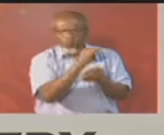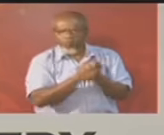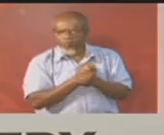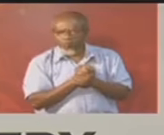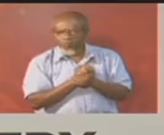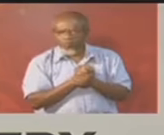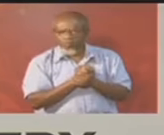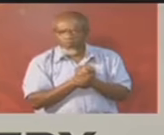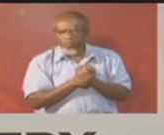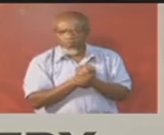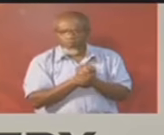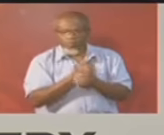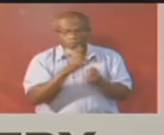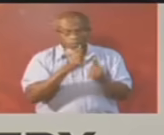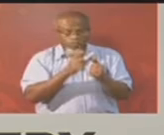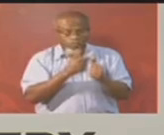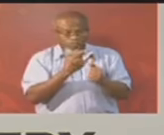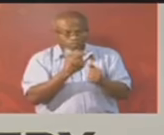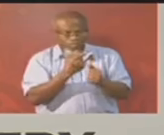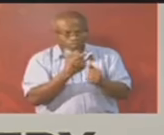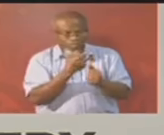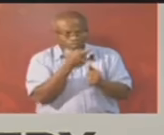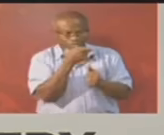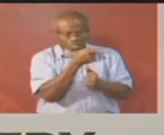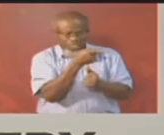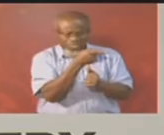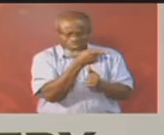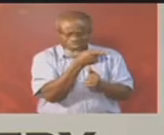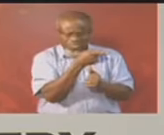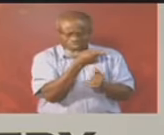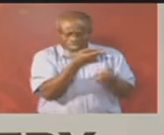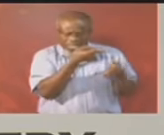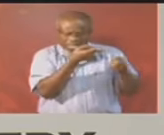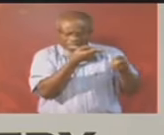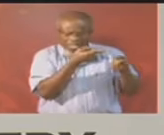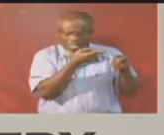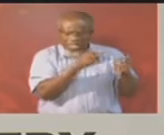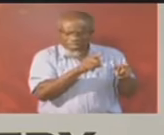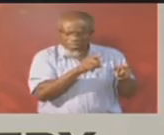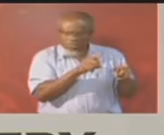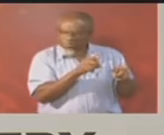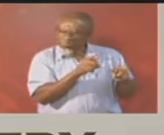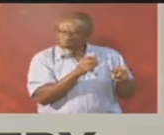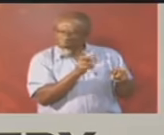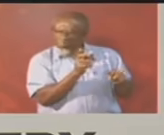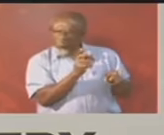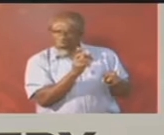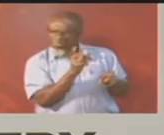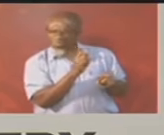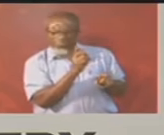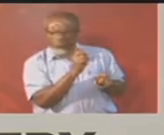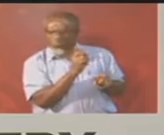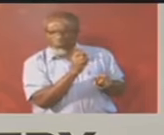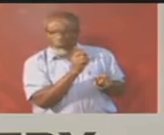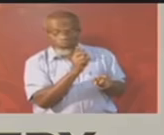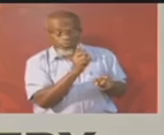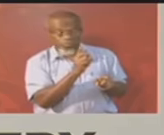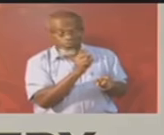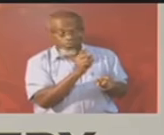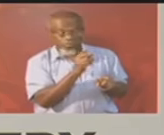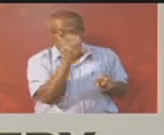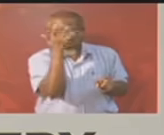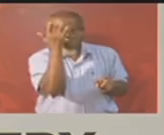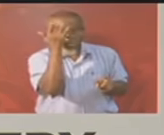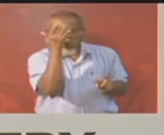all, I can assure you that such an occurrence is highly unlikely, given that all patients